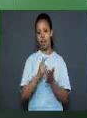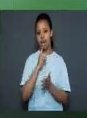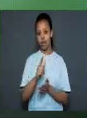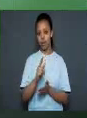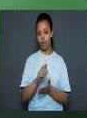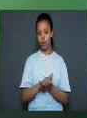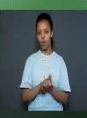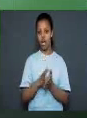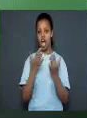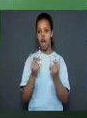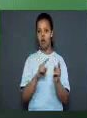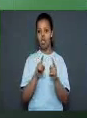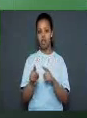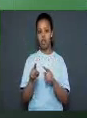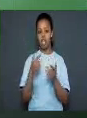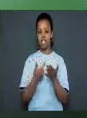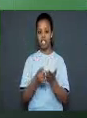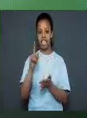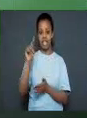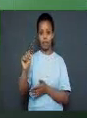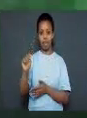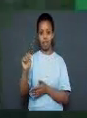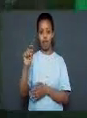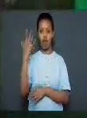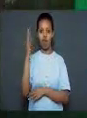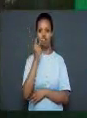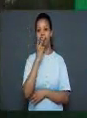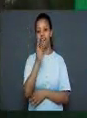by looking at temperate forests.